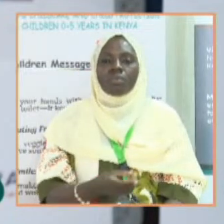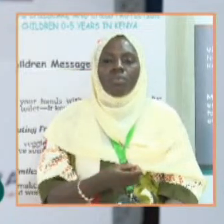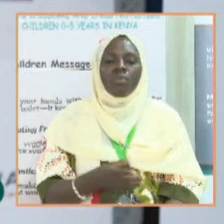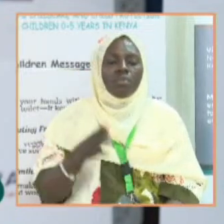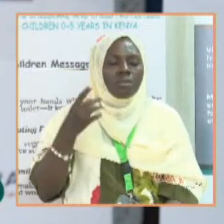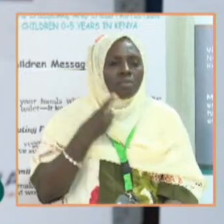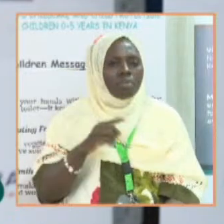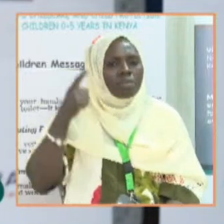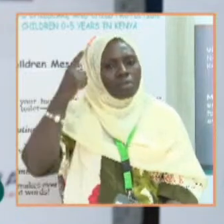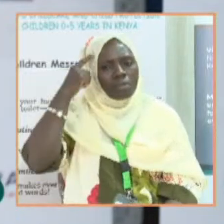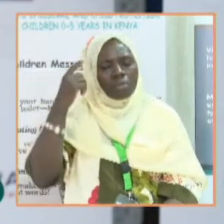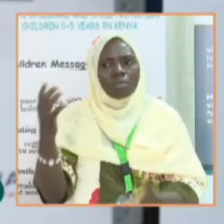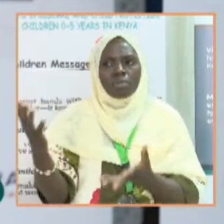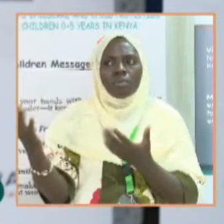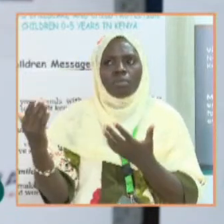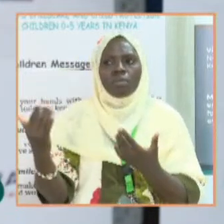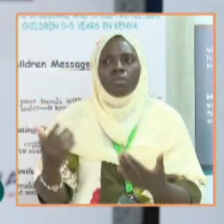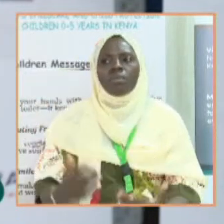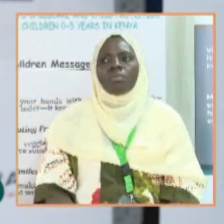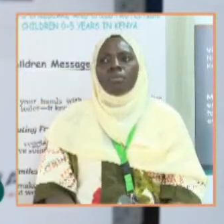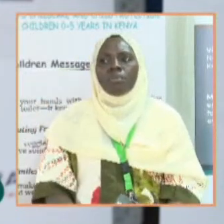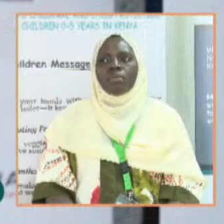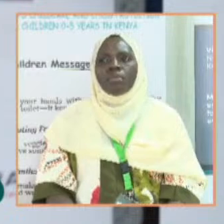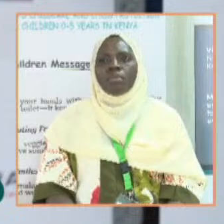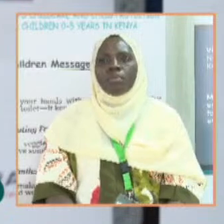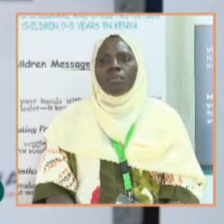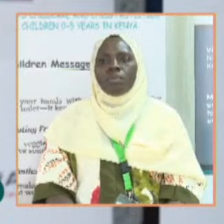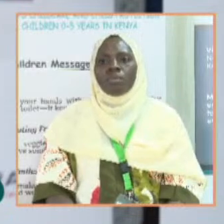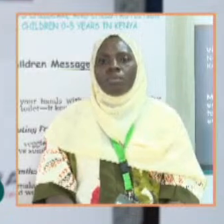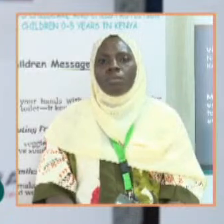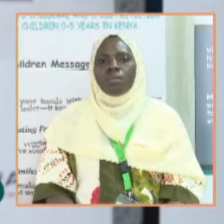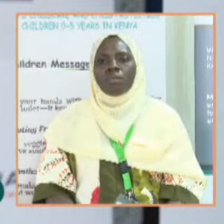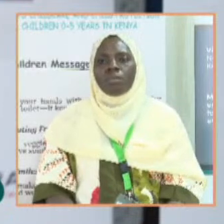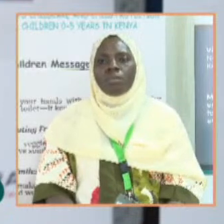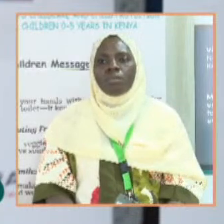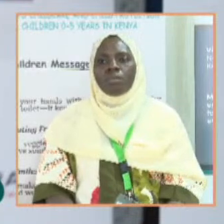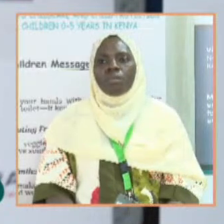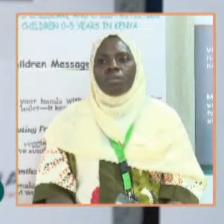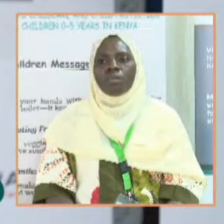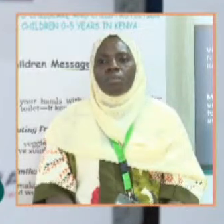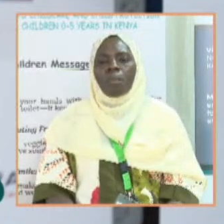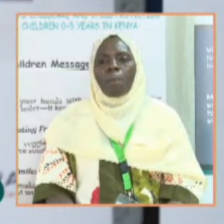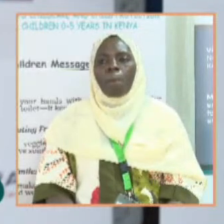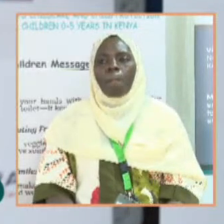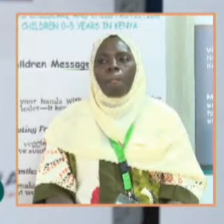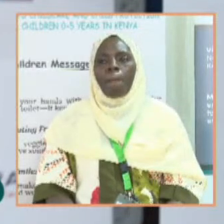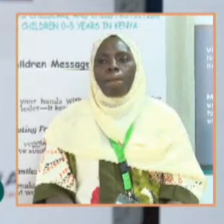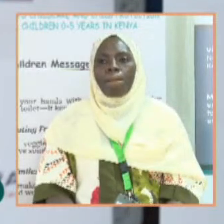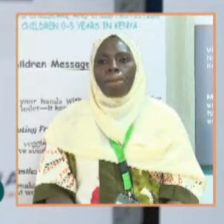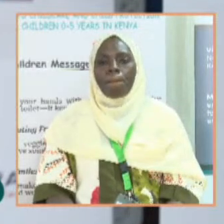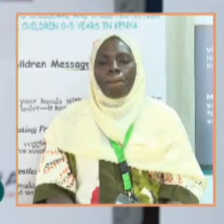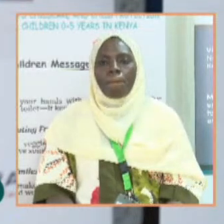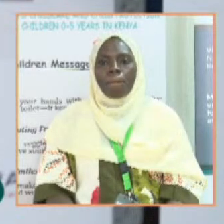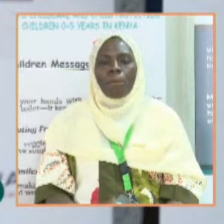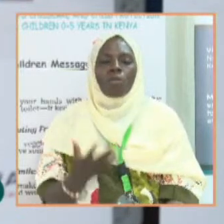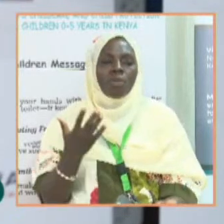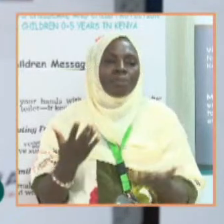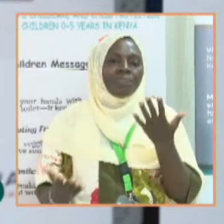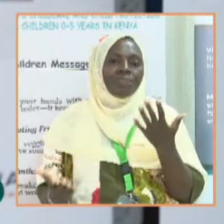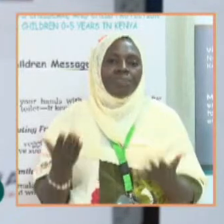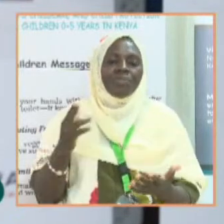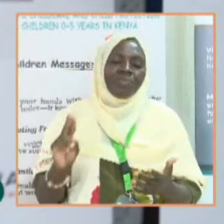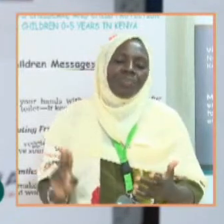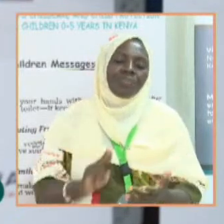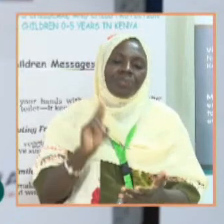because ECD is a devolved function. And then we also compared the